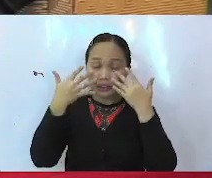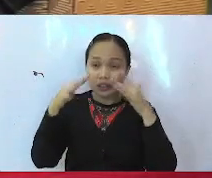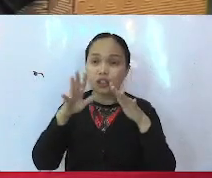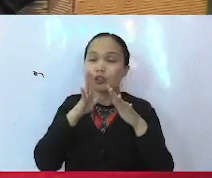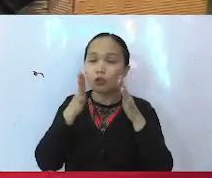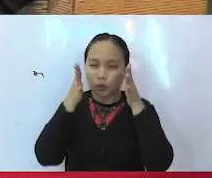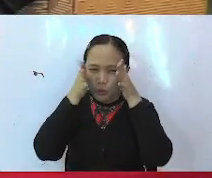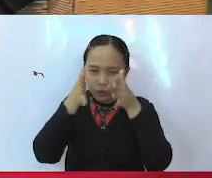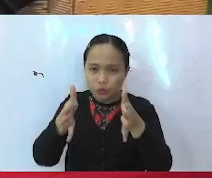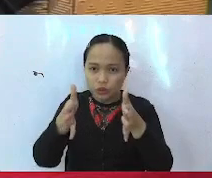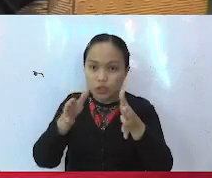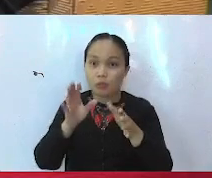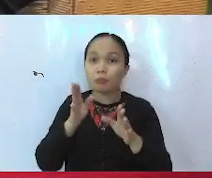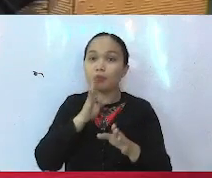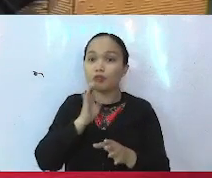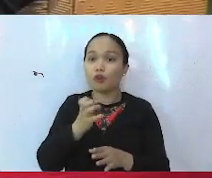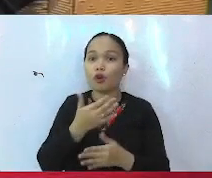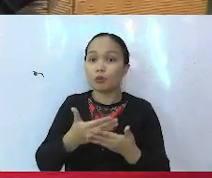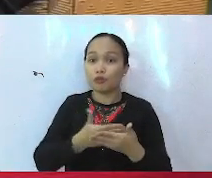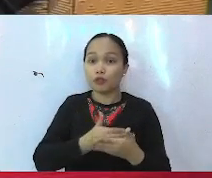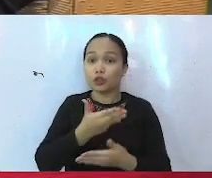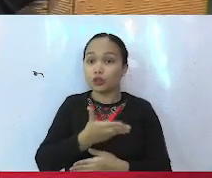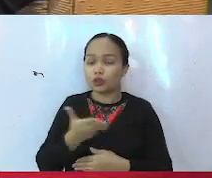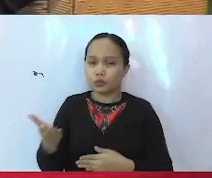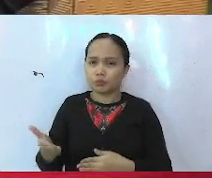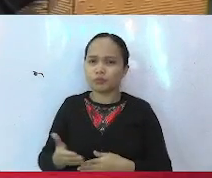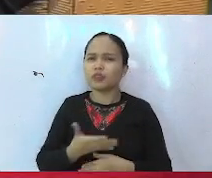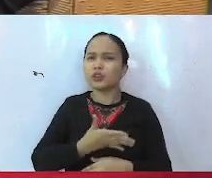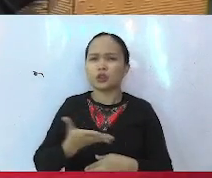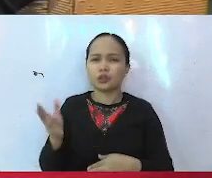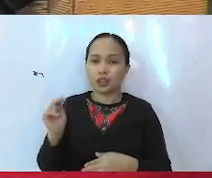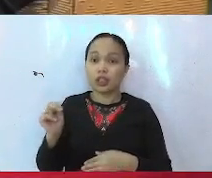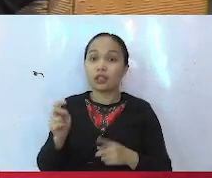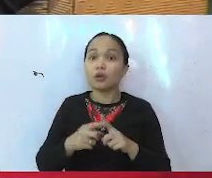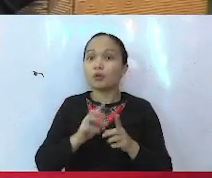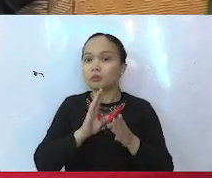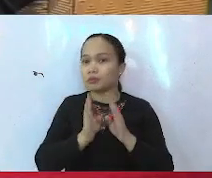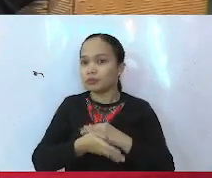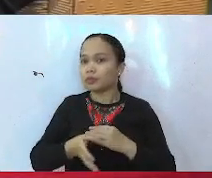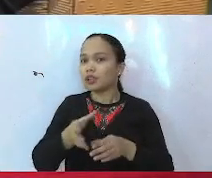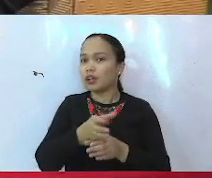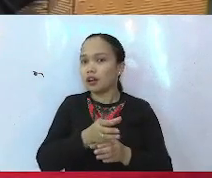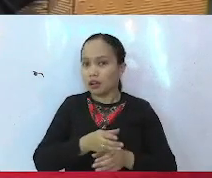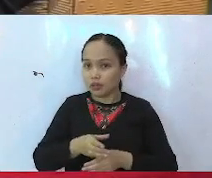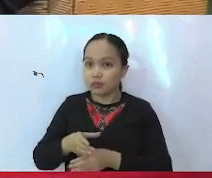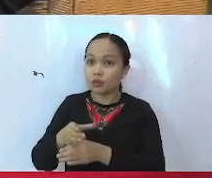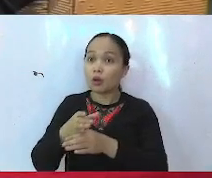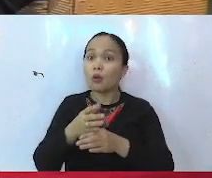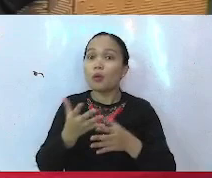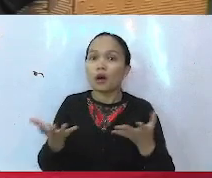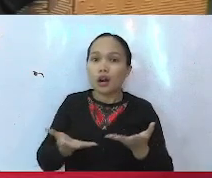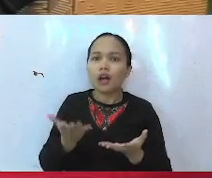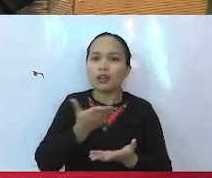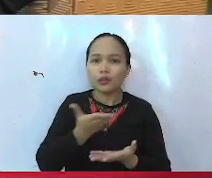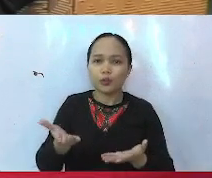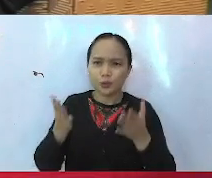straight before thee. Before thee. That's our you main text. You got to be careful with where you're